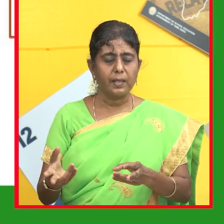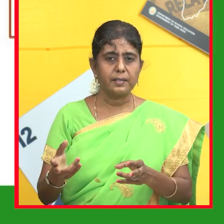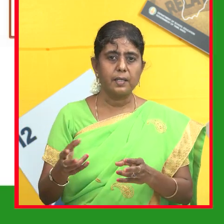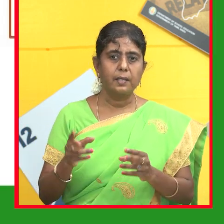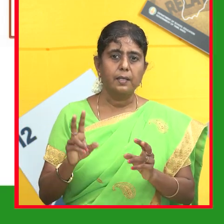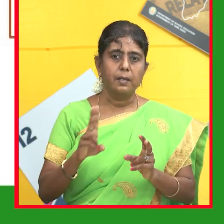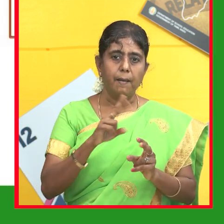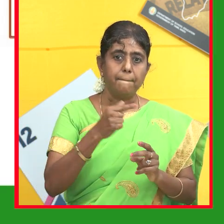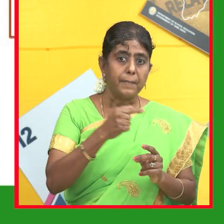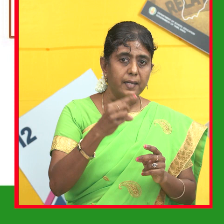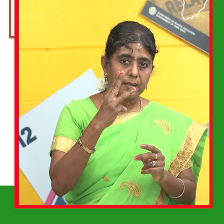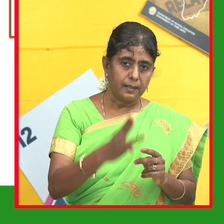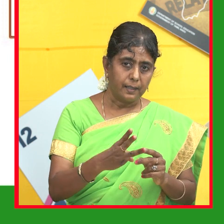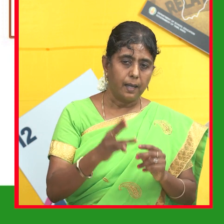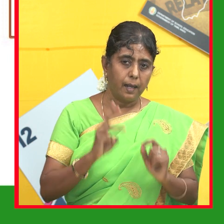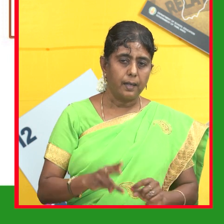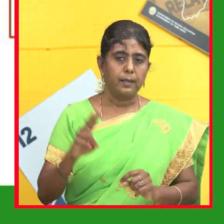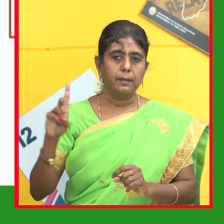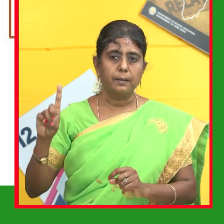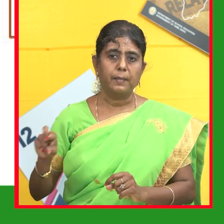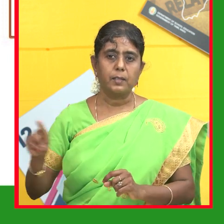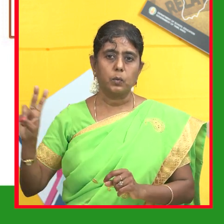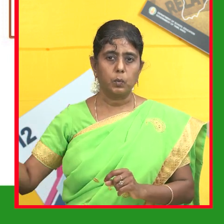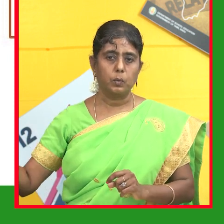choice to us is minus 3 and 2.